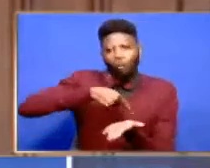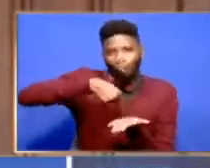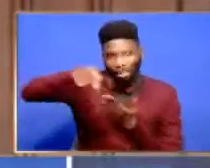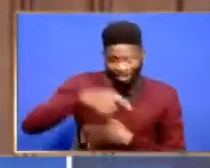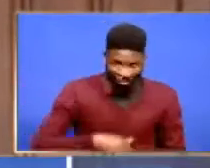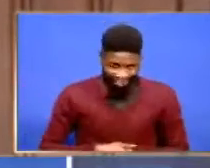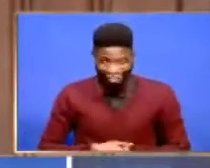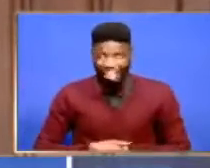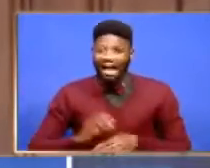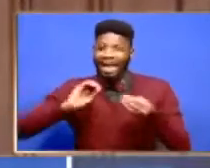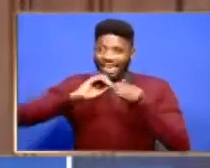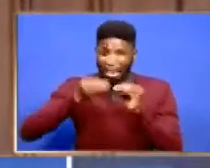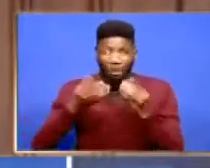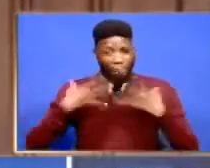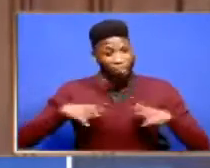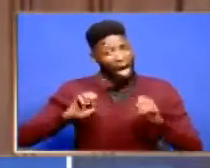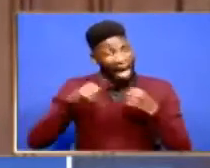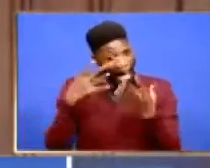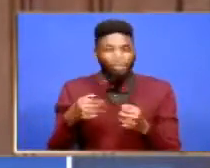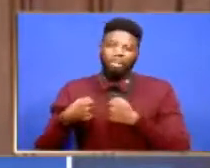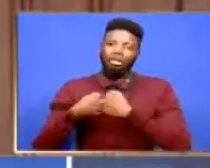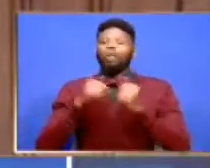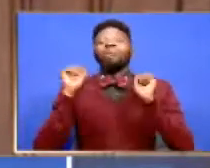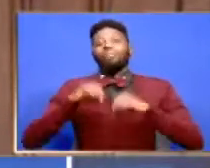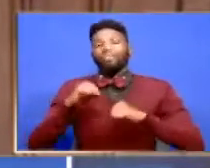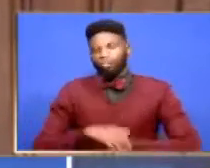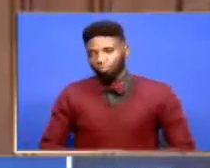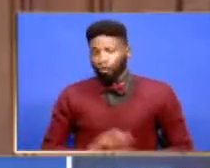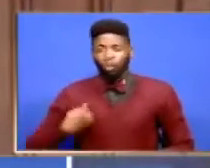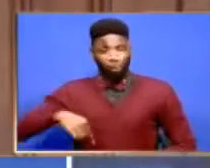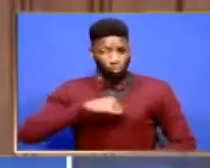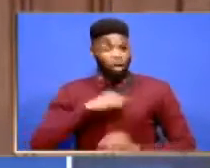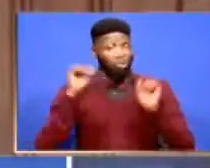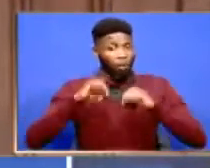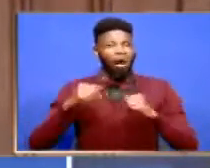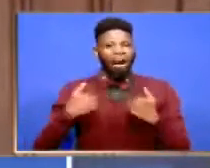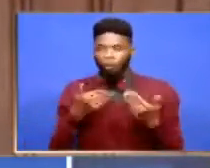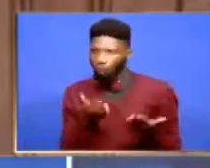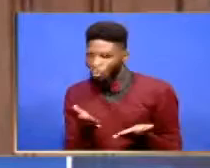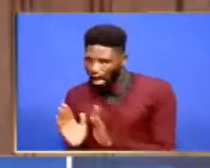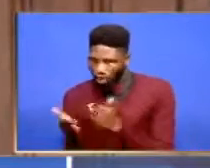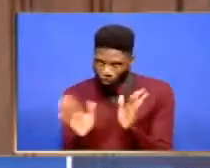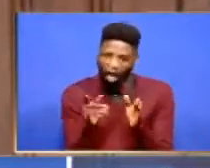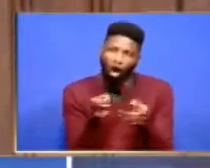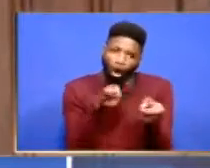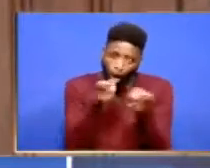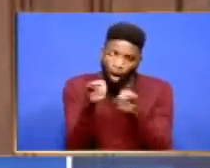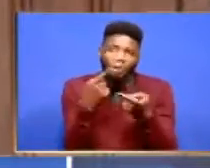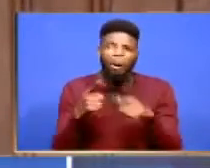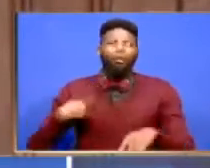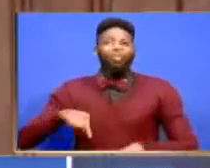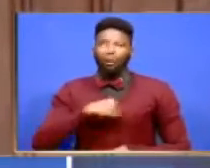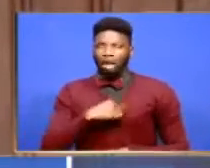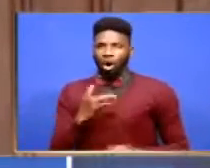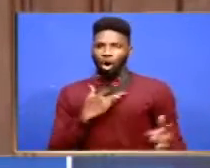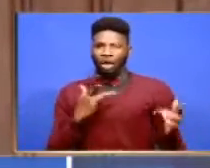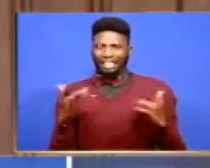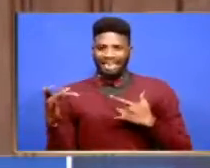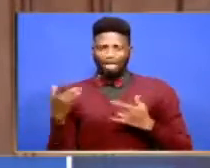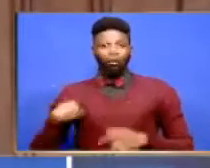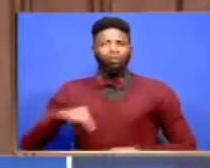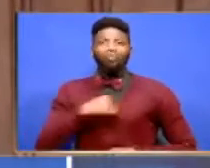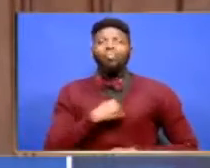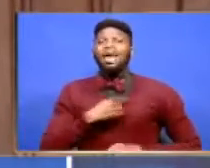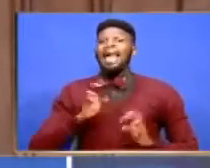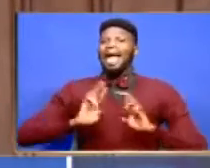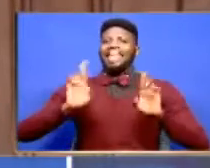be a challenge. While we may have mechanism to control that, we are more concerned about our preparedness as a